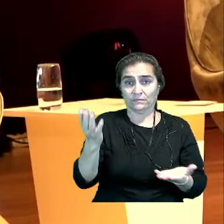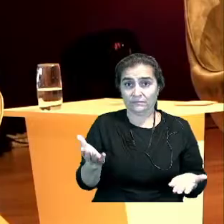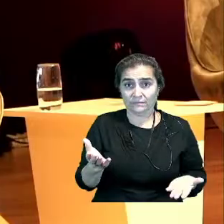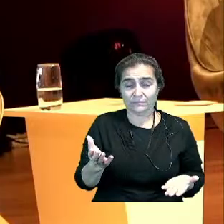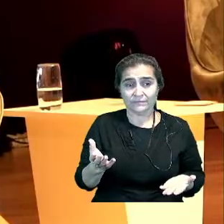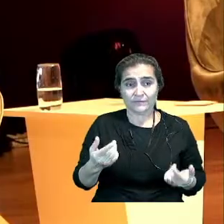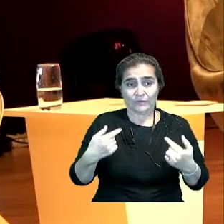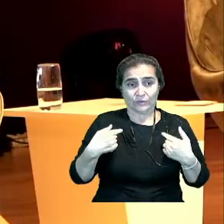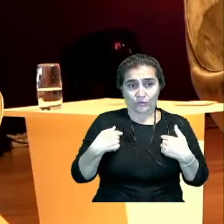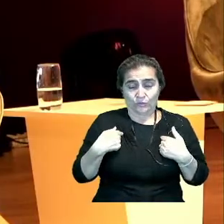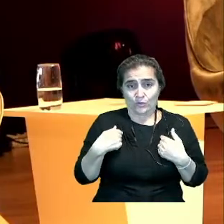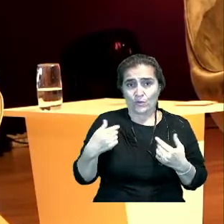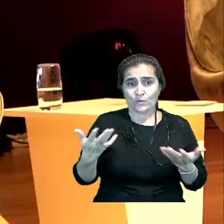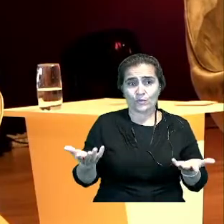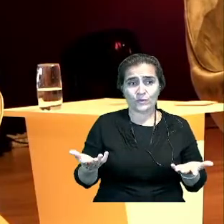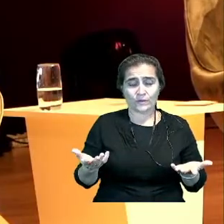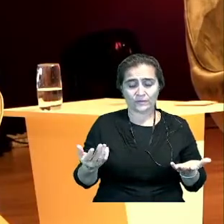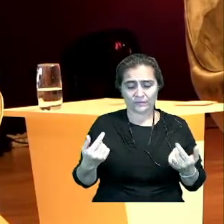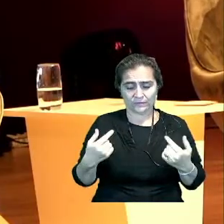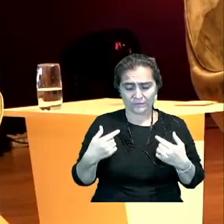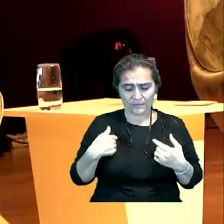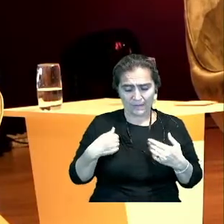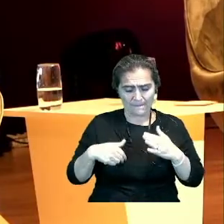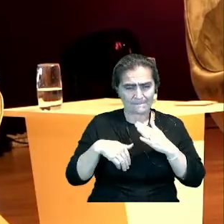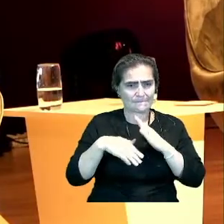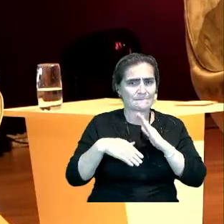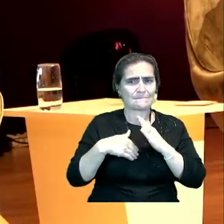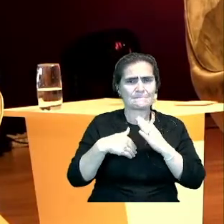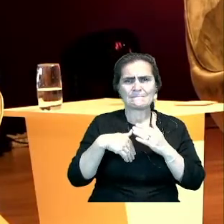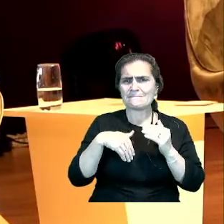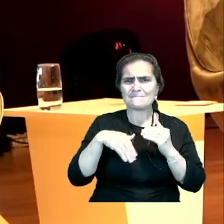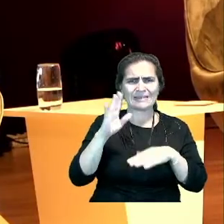I cannot go about this